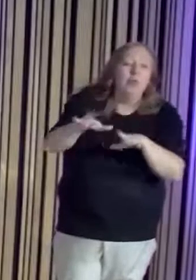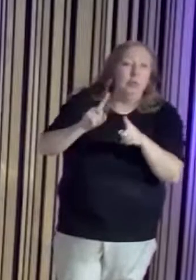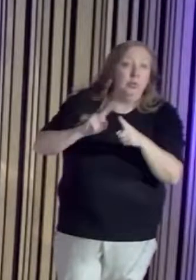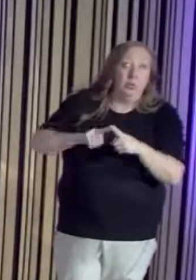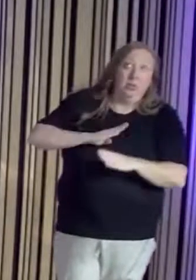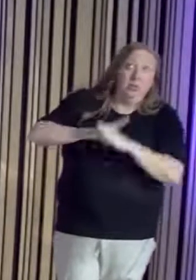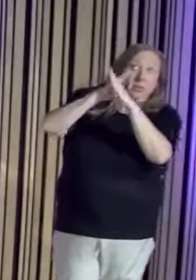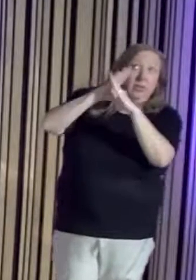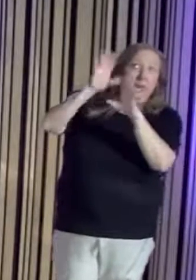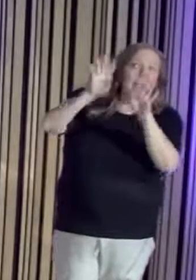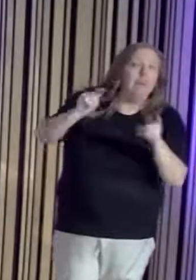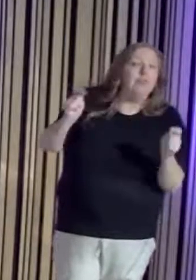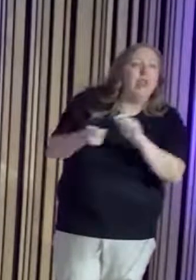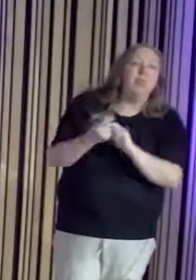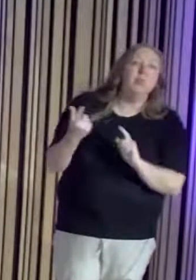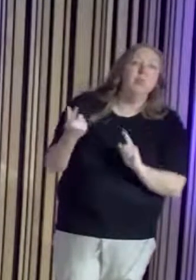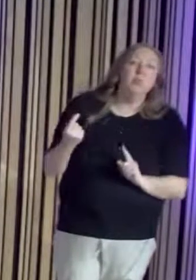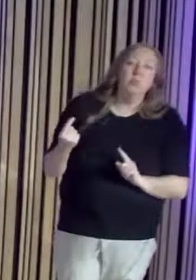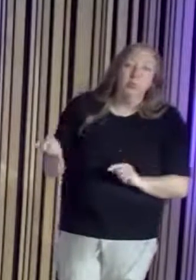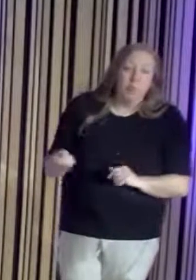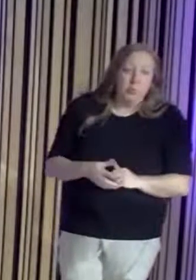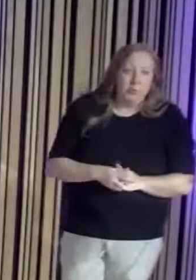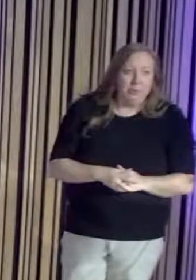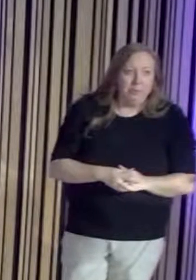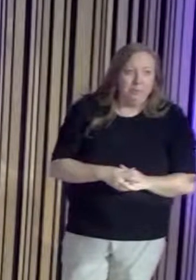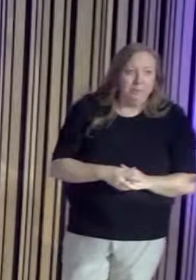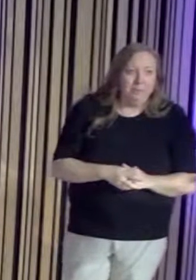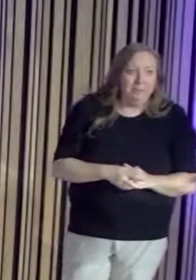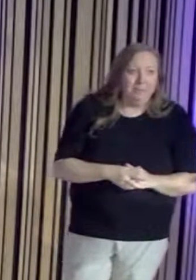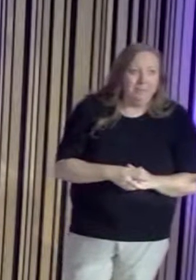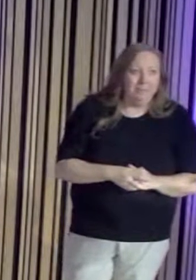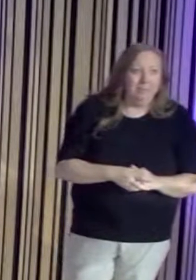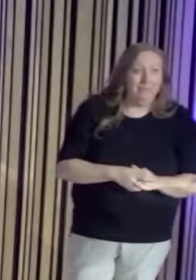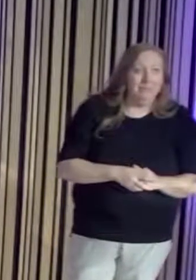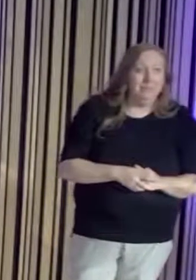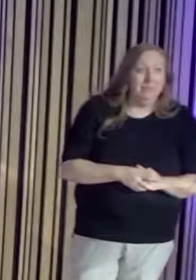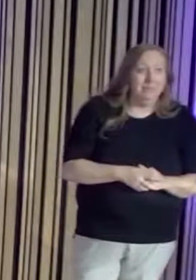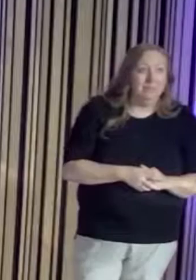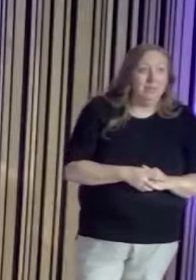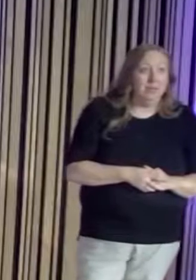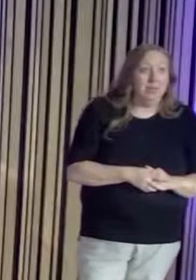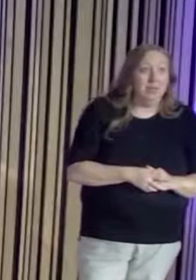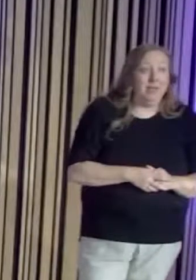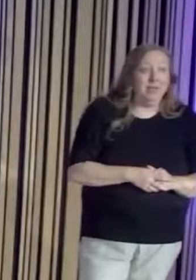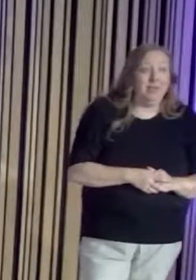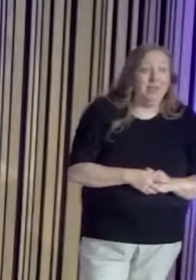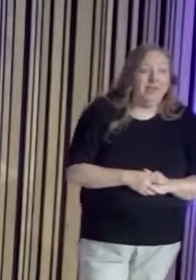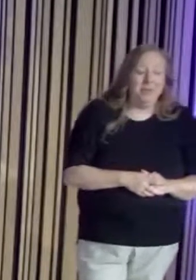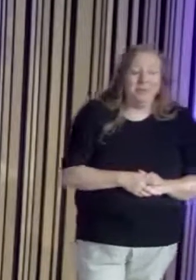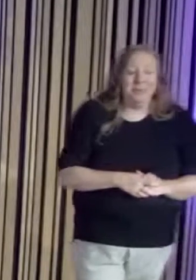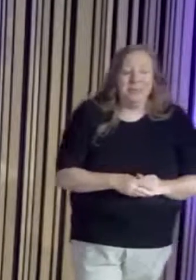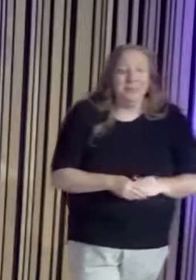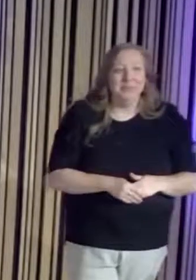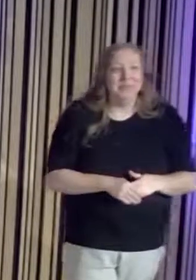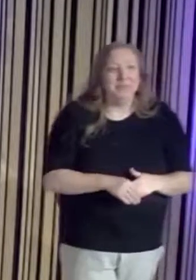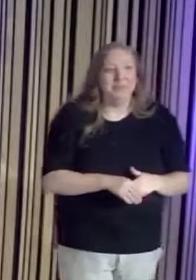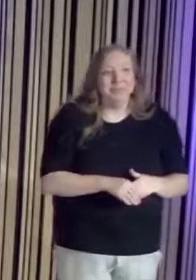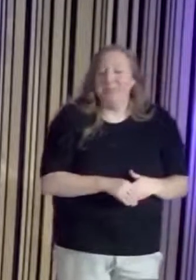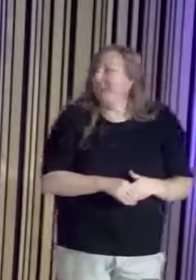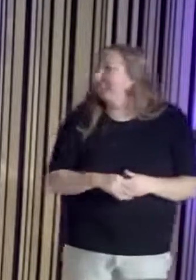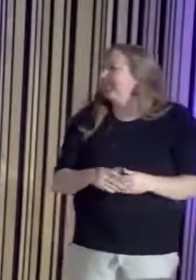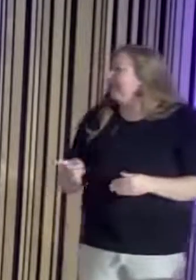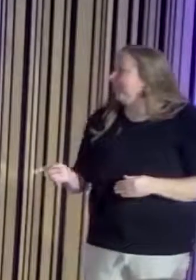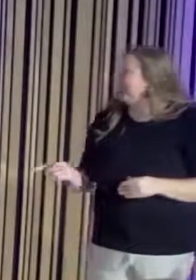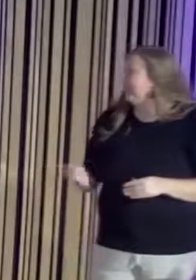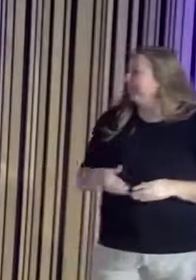what would you do? Can I take this? You can take it. Absolutely. If you're this excited, give our